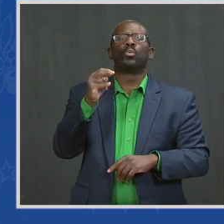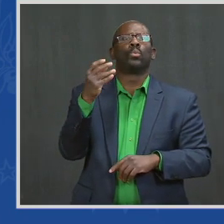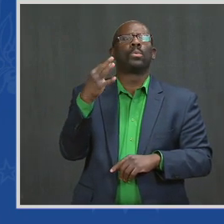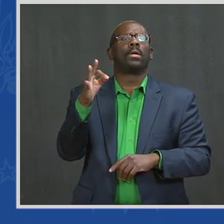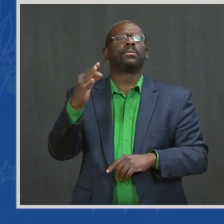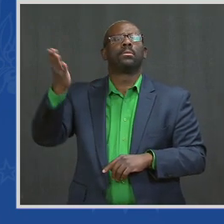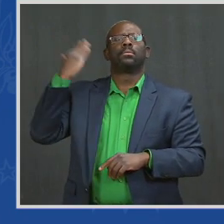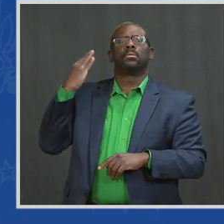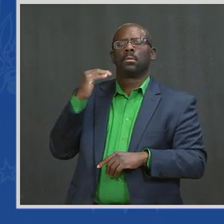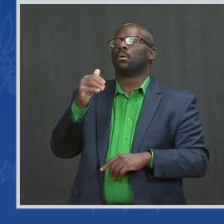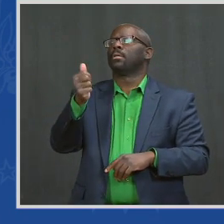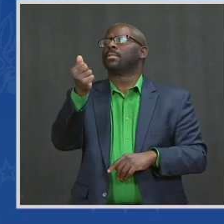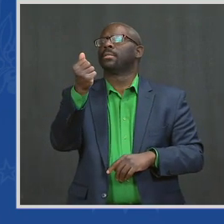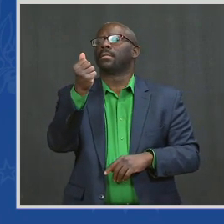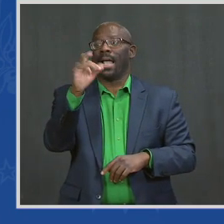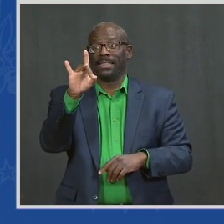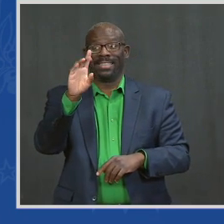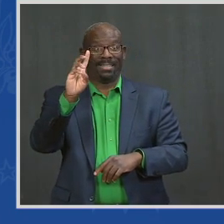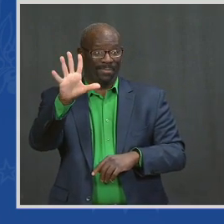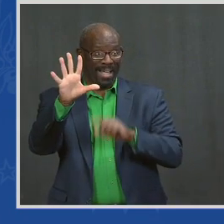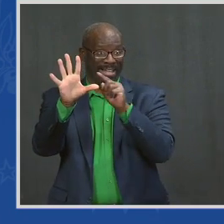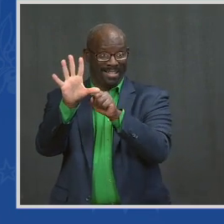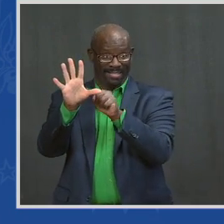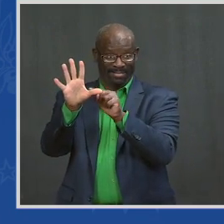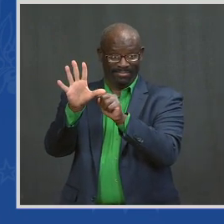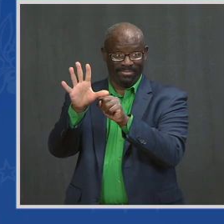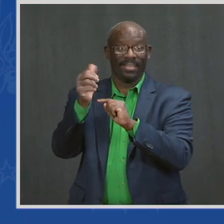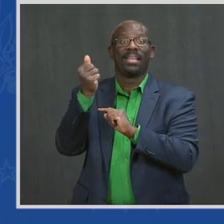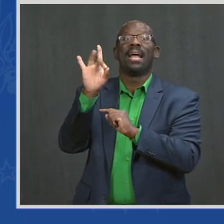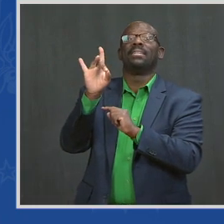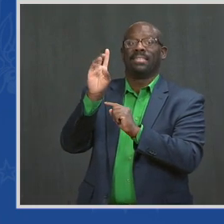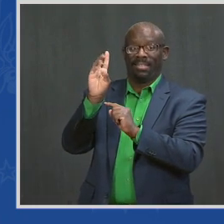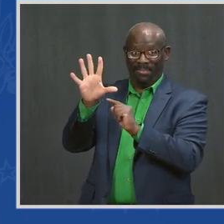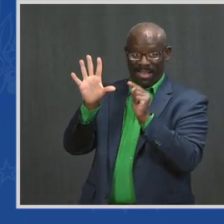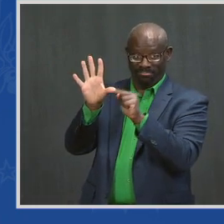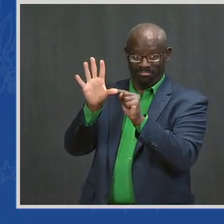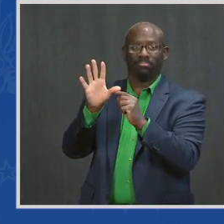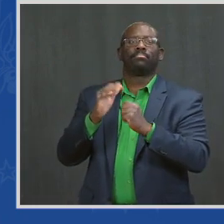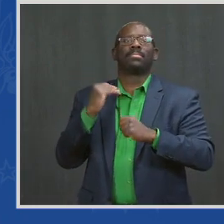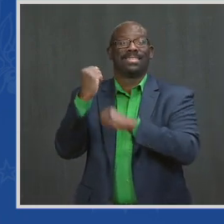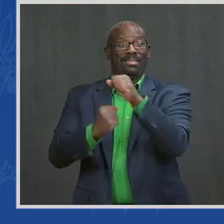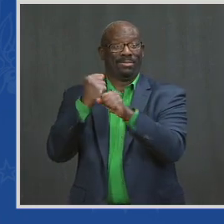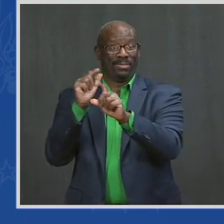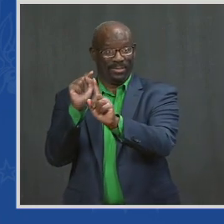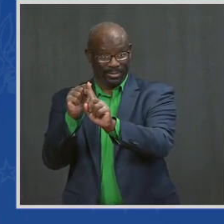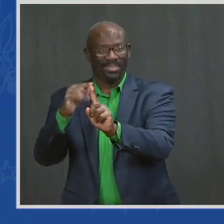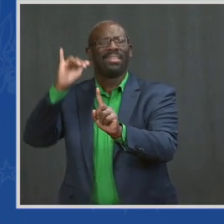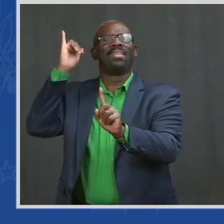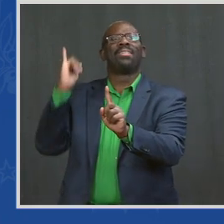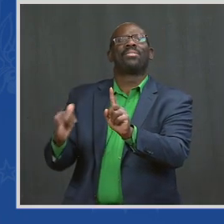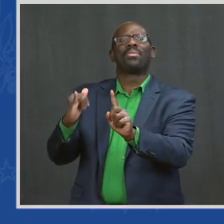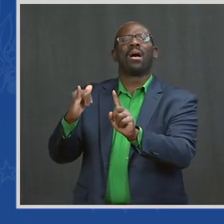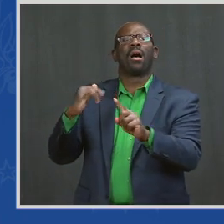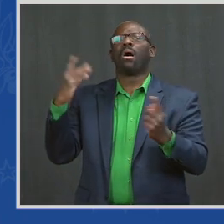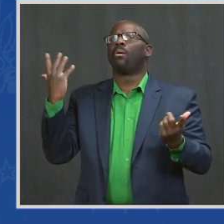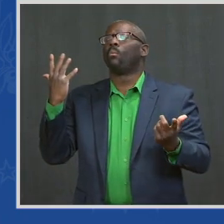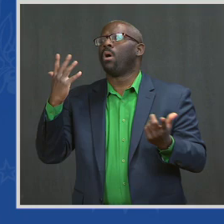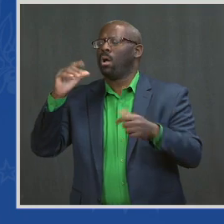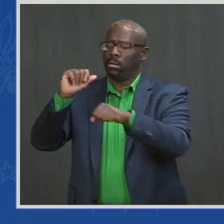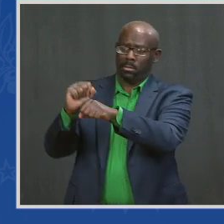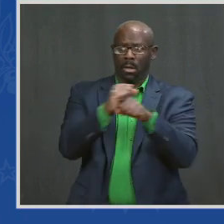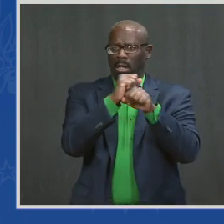1865, the day we call Juneteenth. Because you see, that day was not the end of slavery in America.